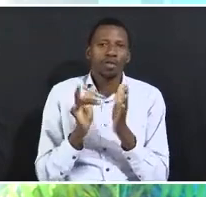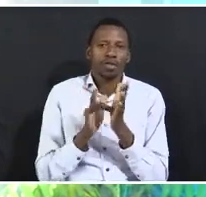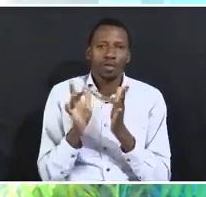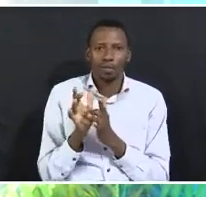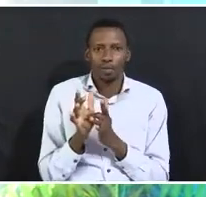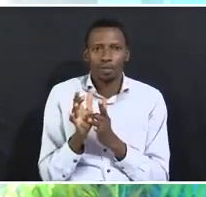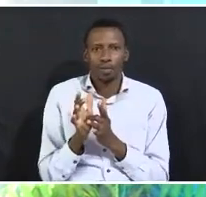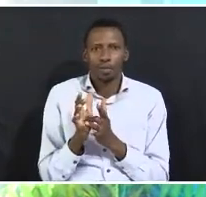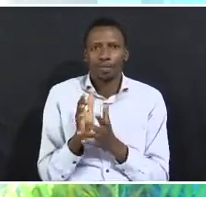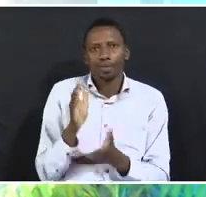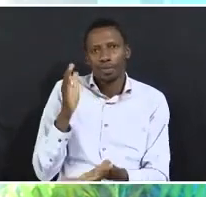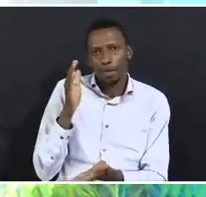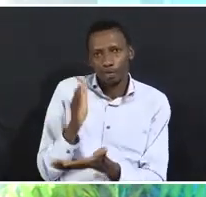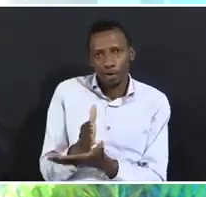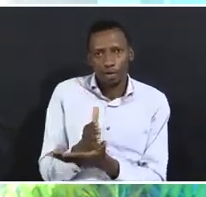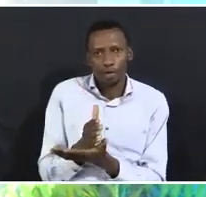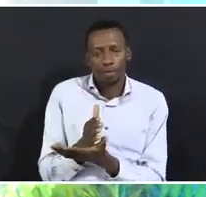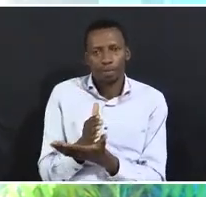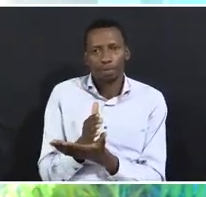fact,